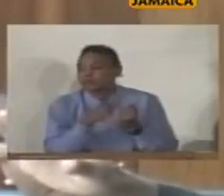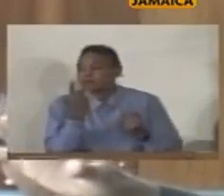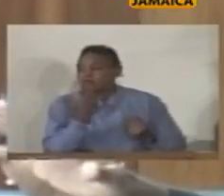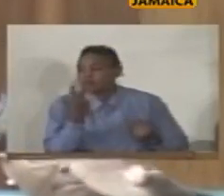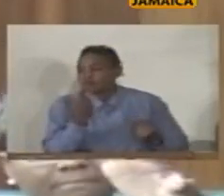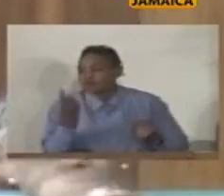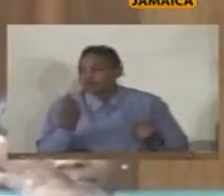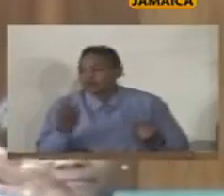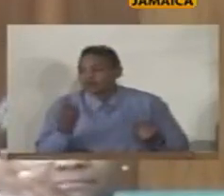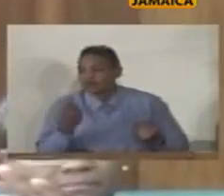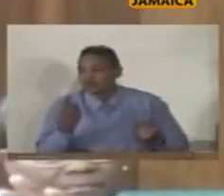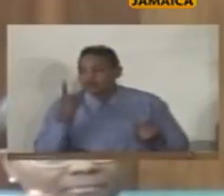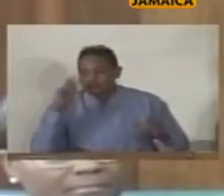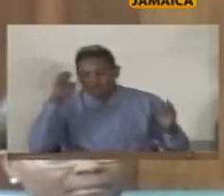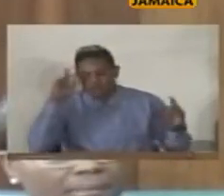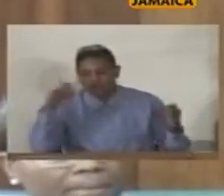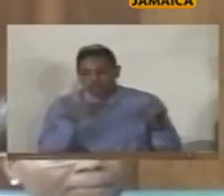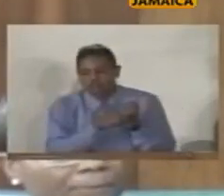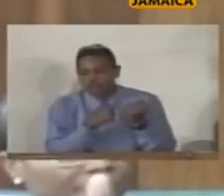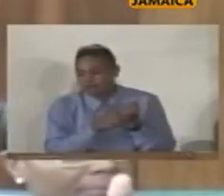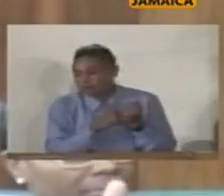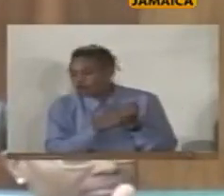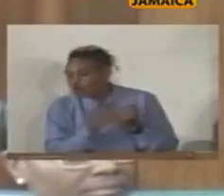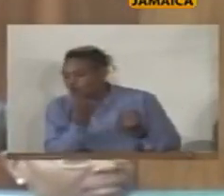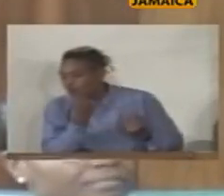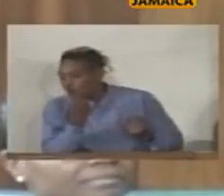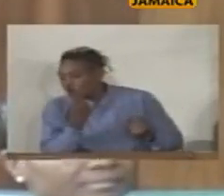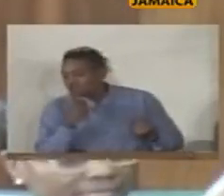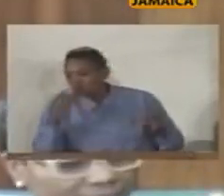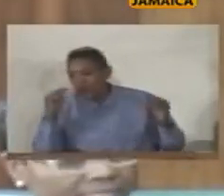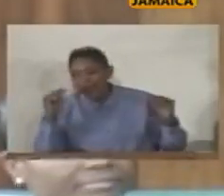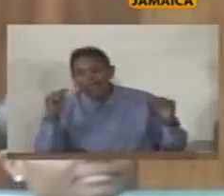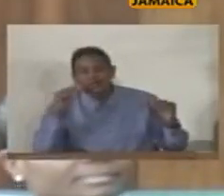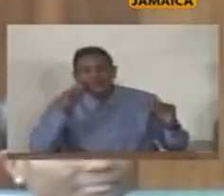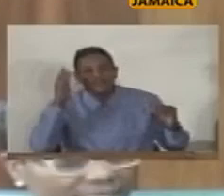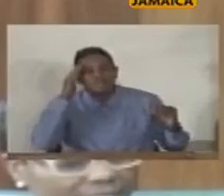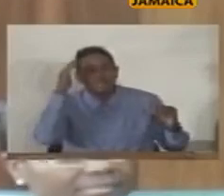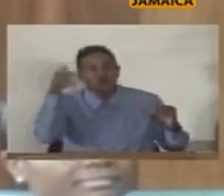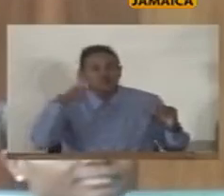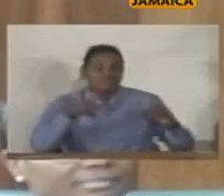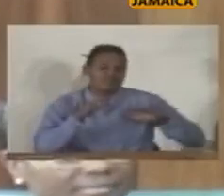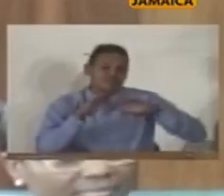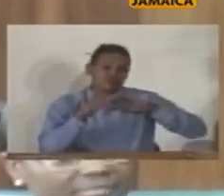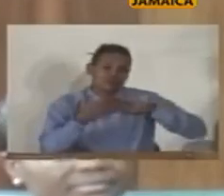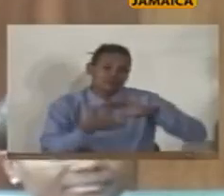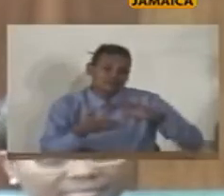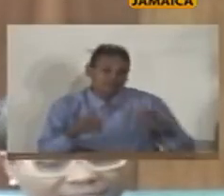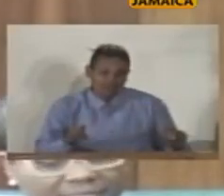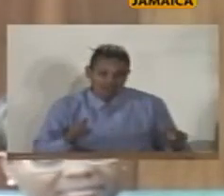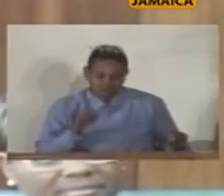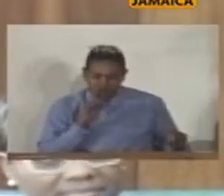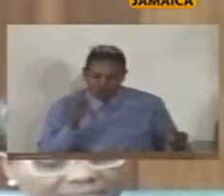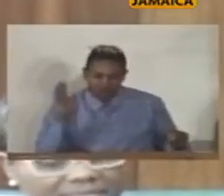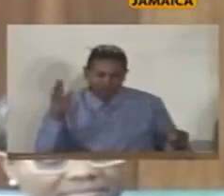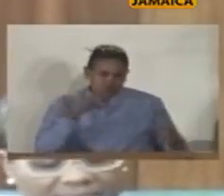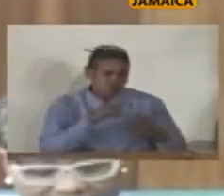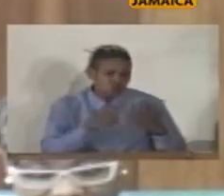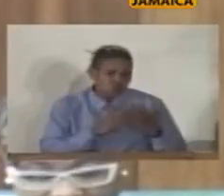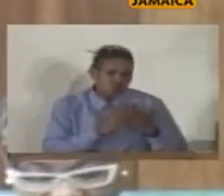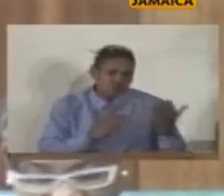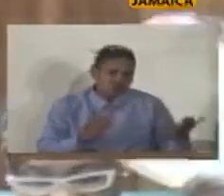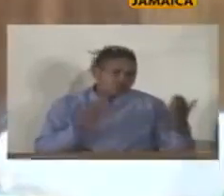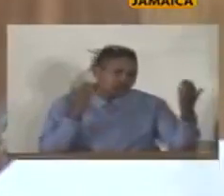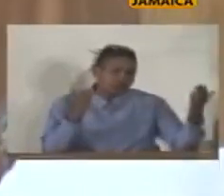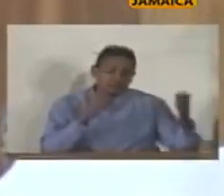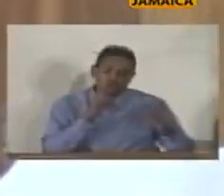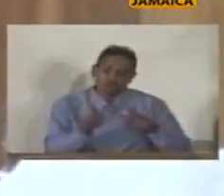Only for education. To educate the future of this country. So, Mr. Speaker, those are some of the recommendations that